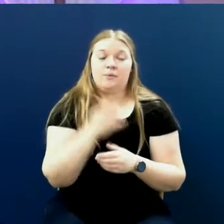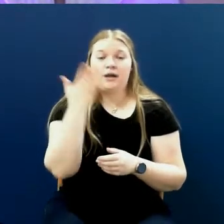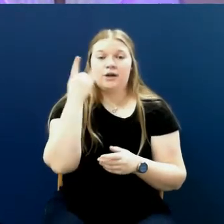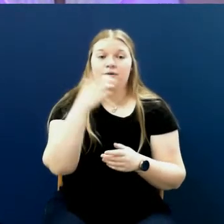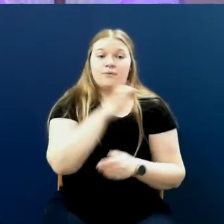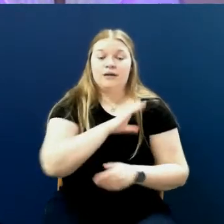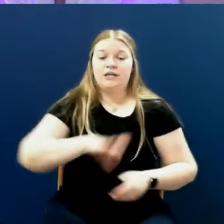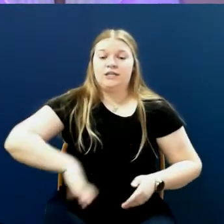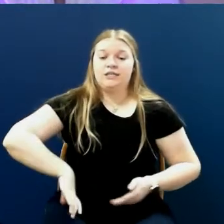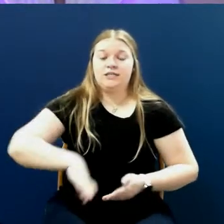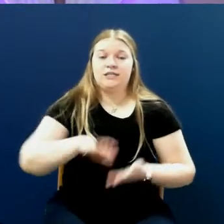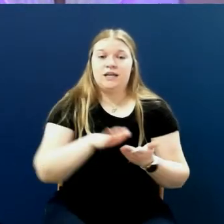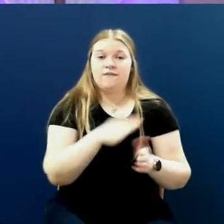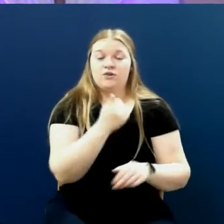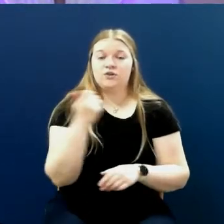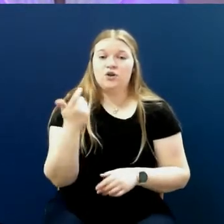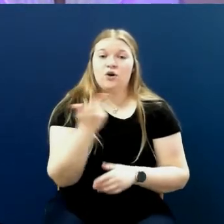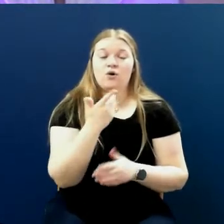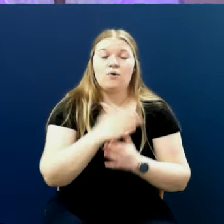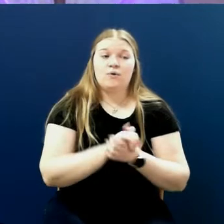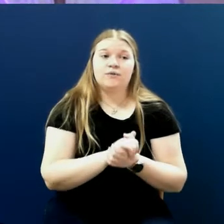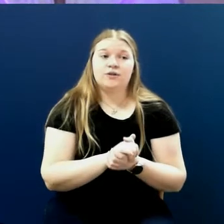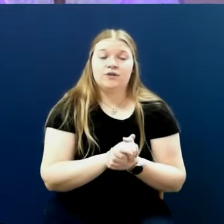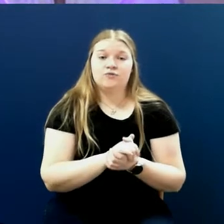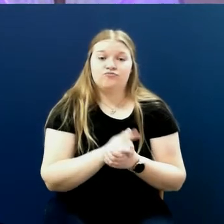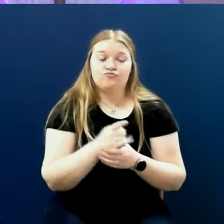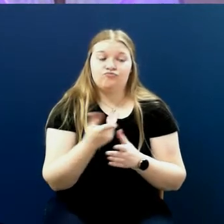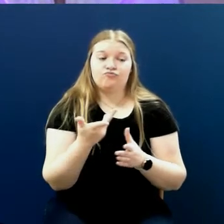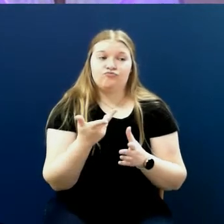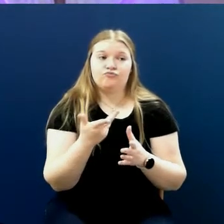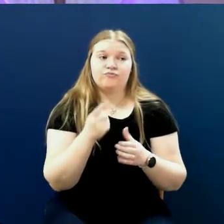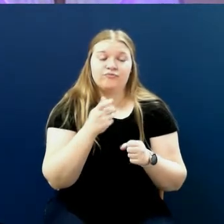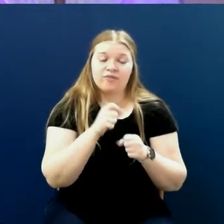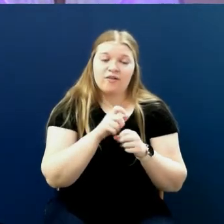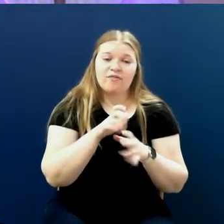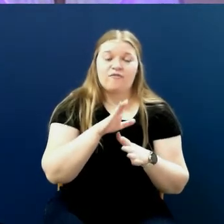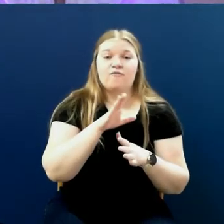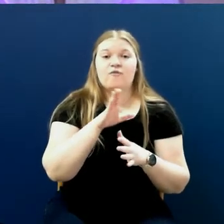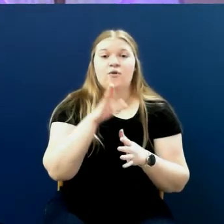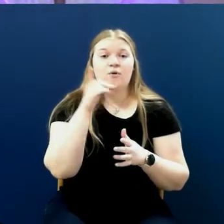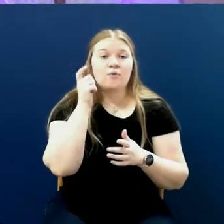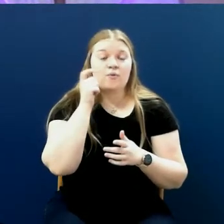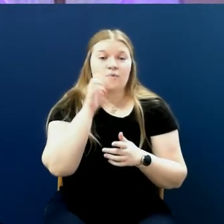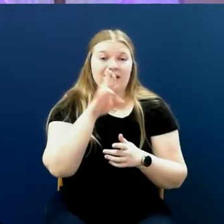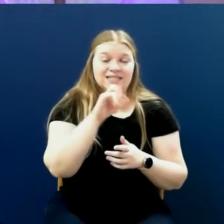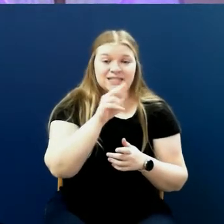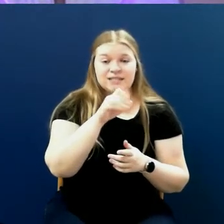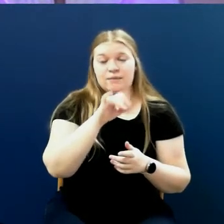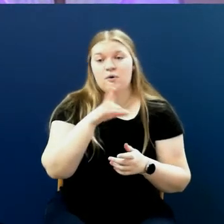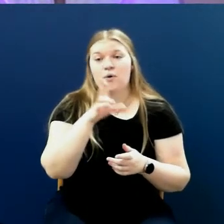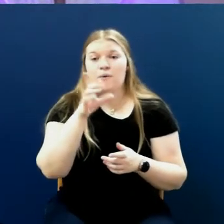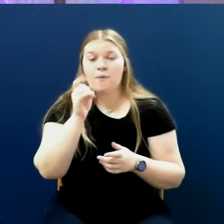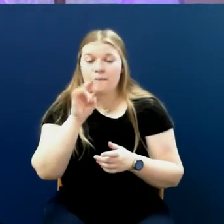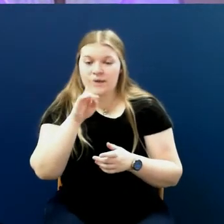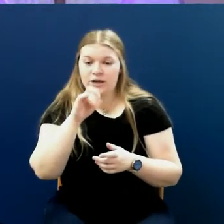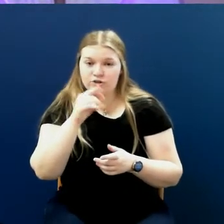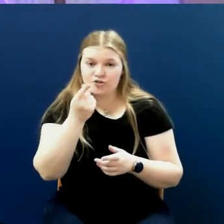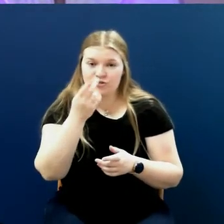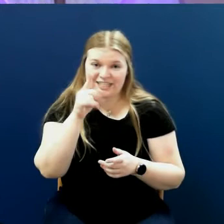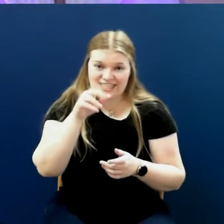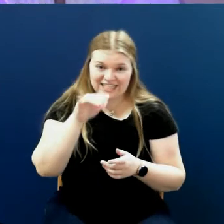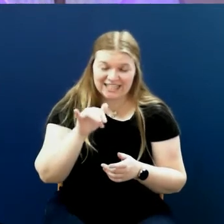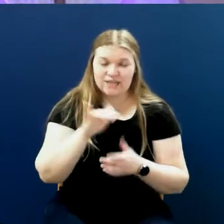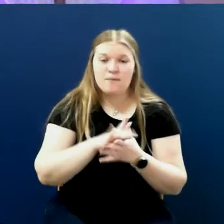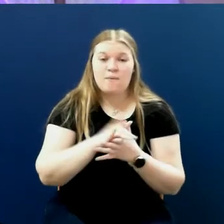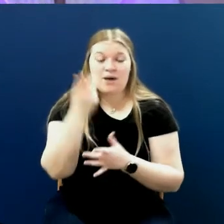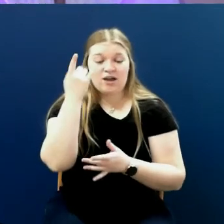room in Jesus Christ for racism, for bigotry. There's no room for that because